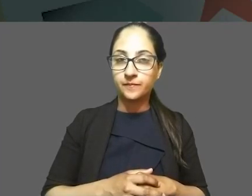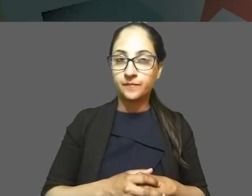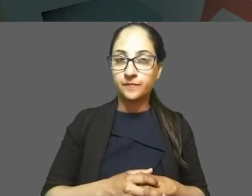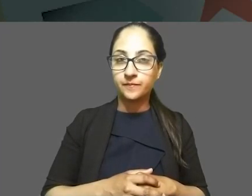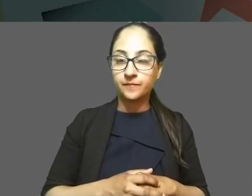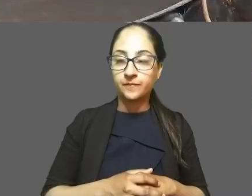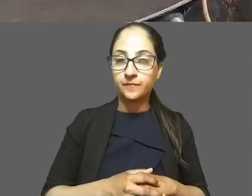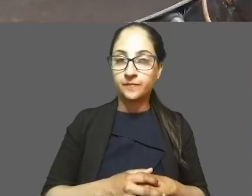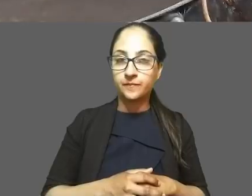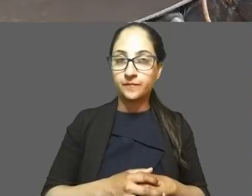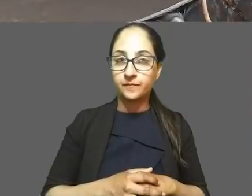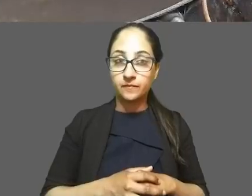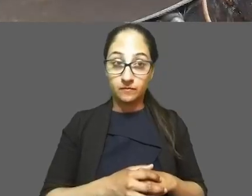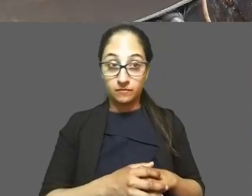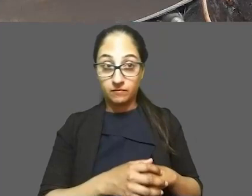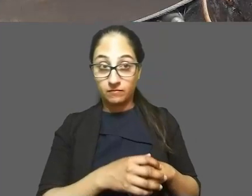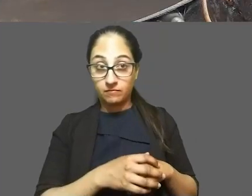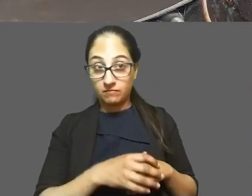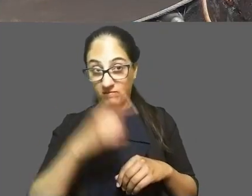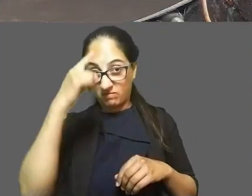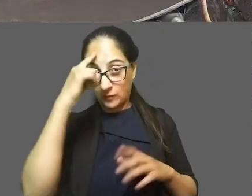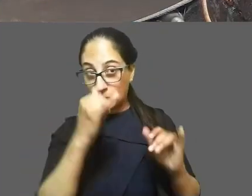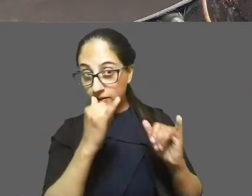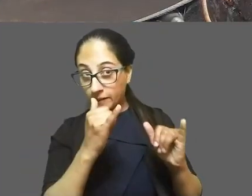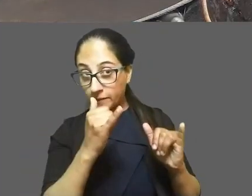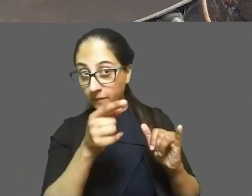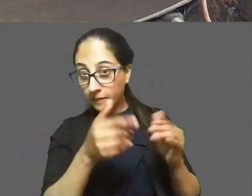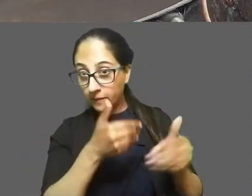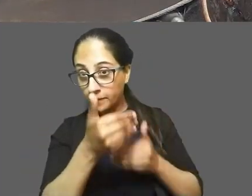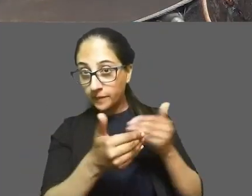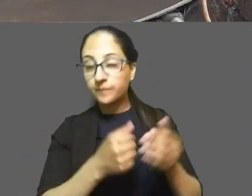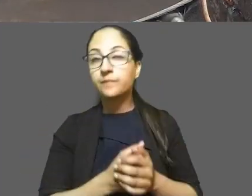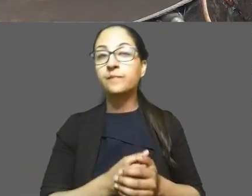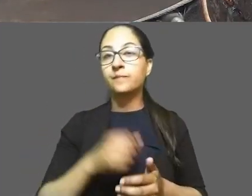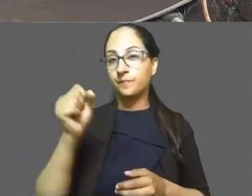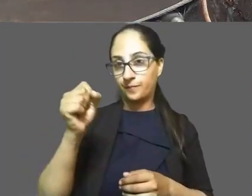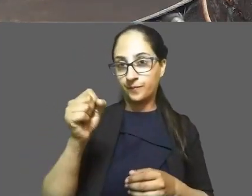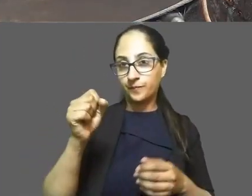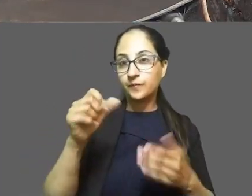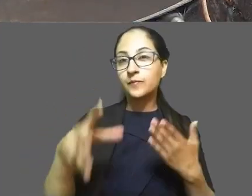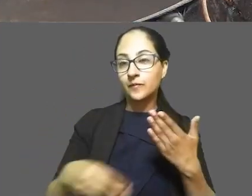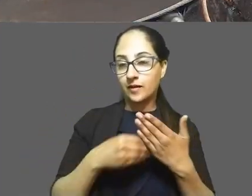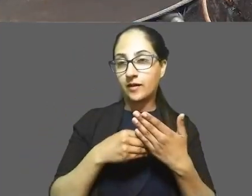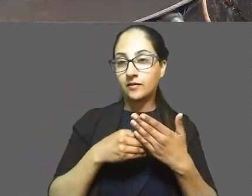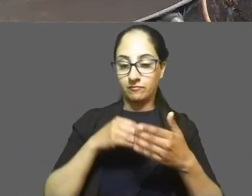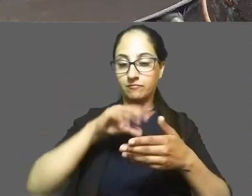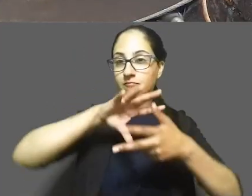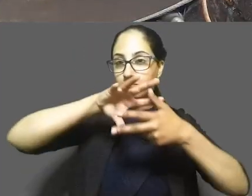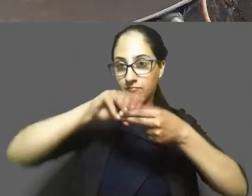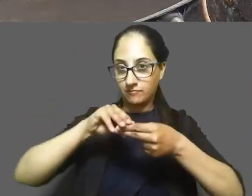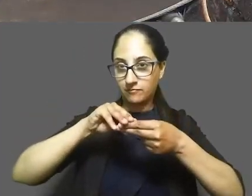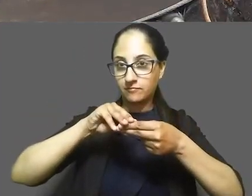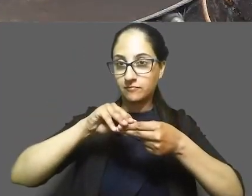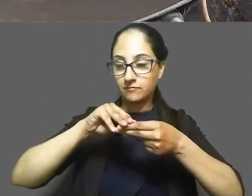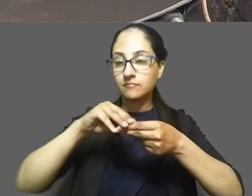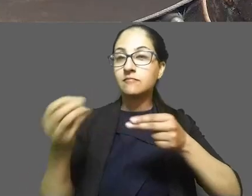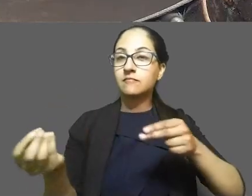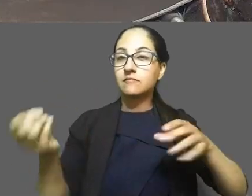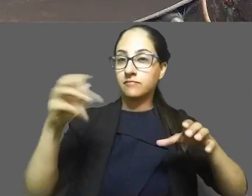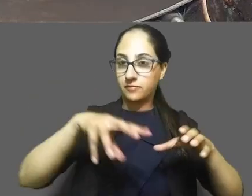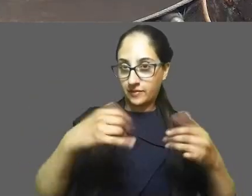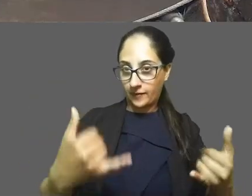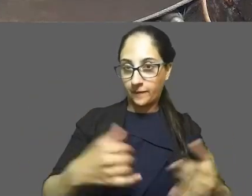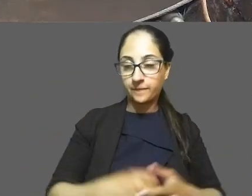right now. I'm gonna go ahead and add my garlic and ginger.